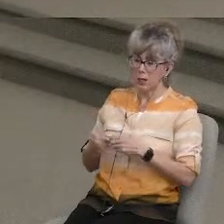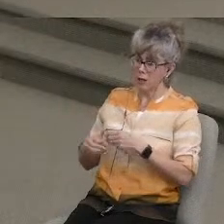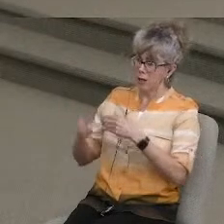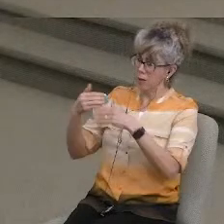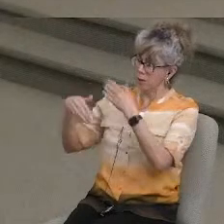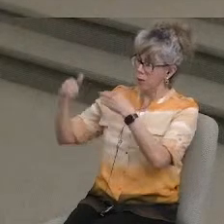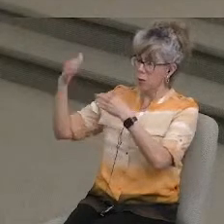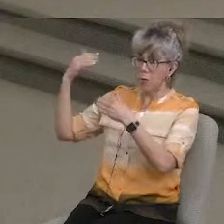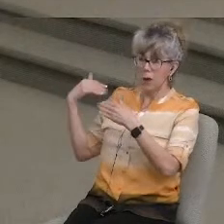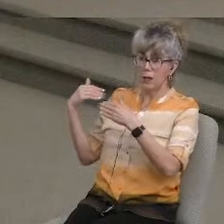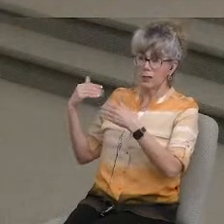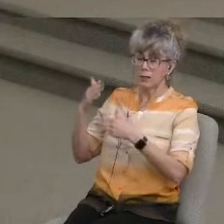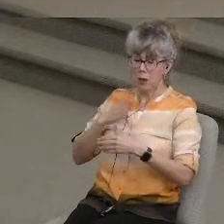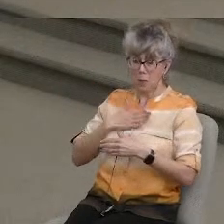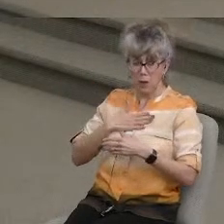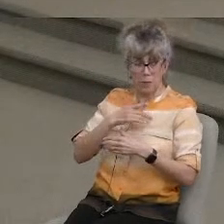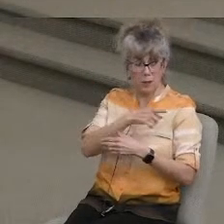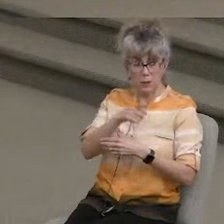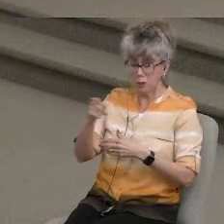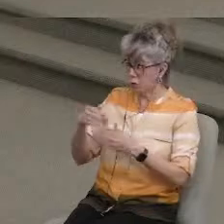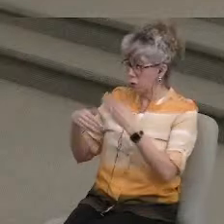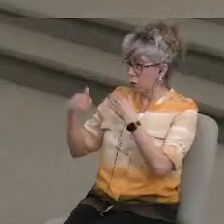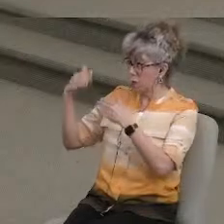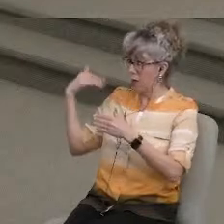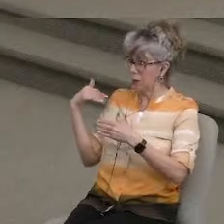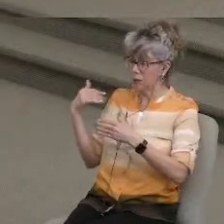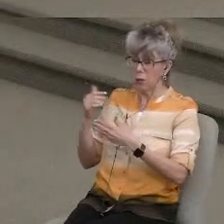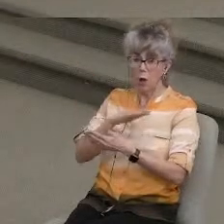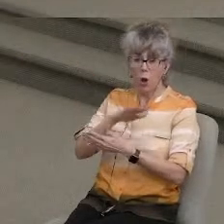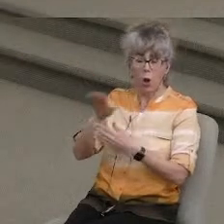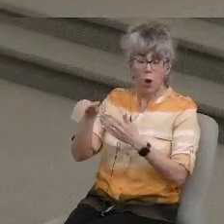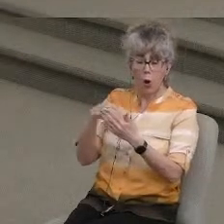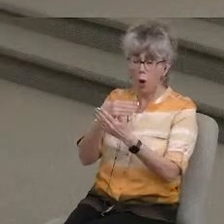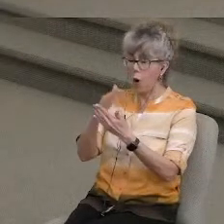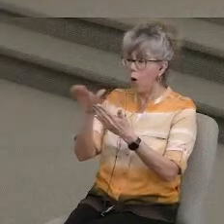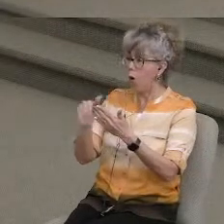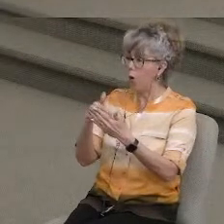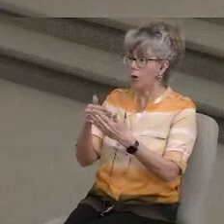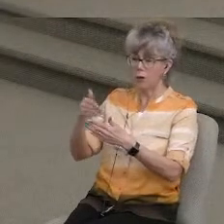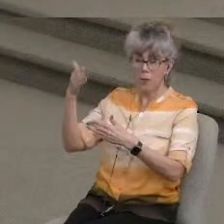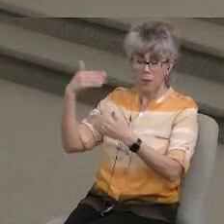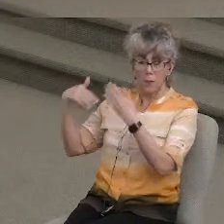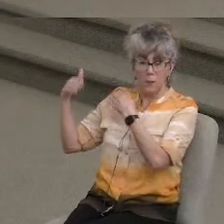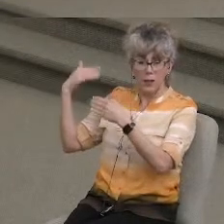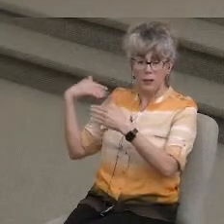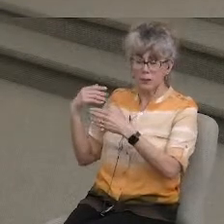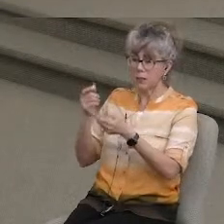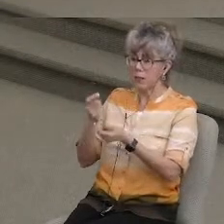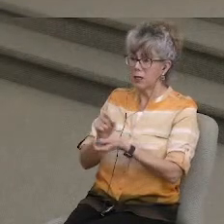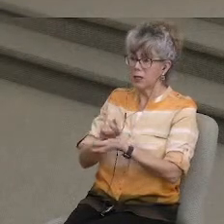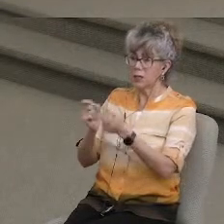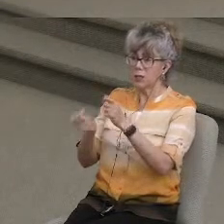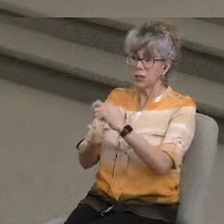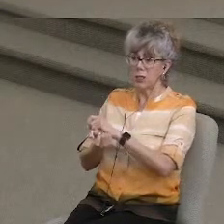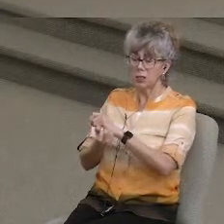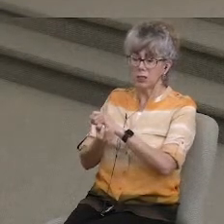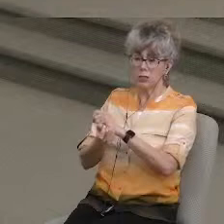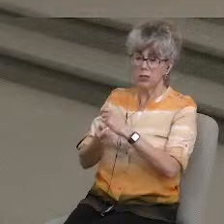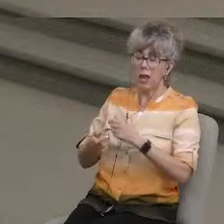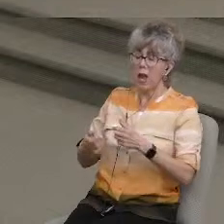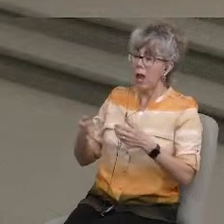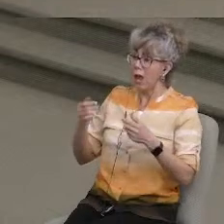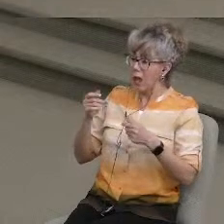your past, my past, the past all the way back until time began. It changes the past, it changes